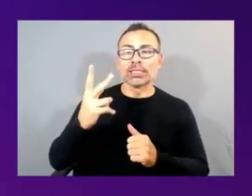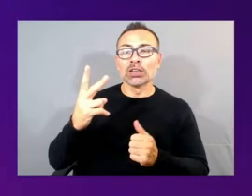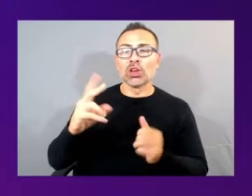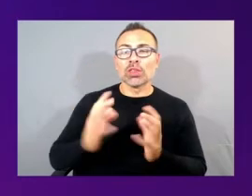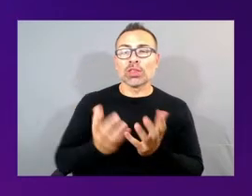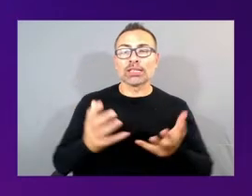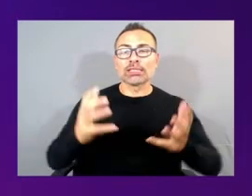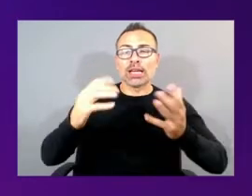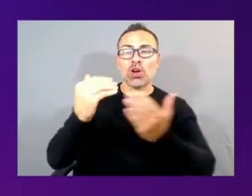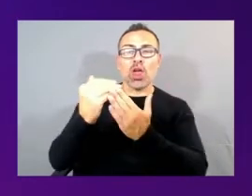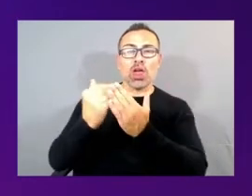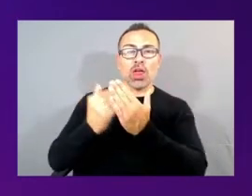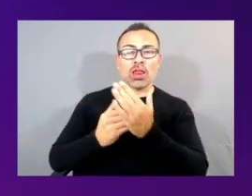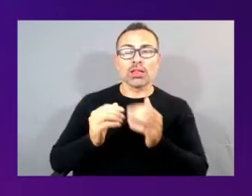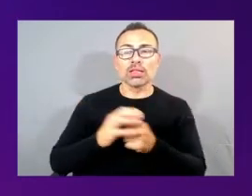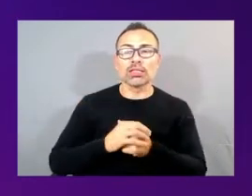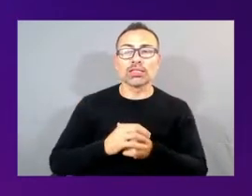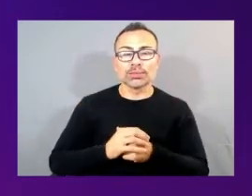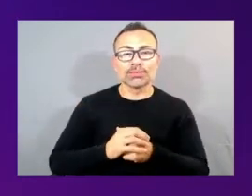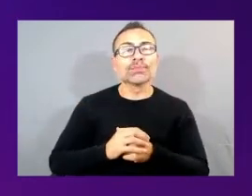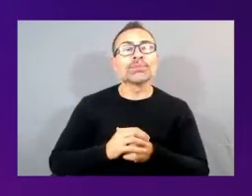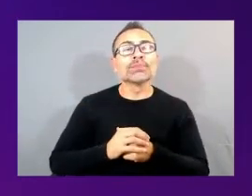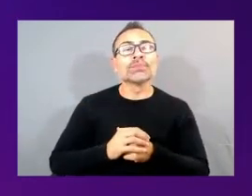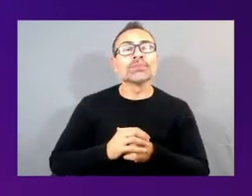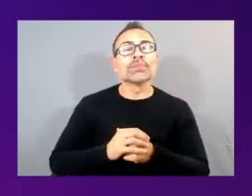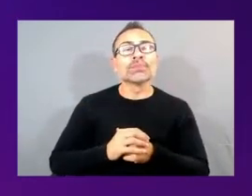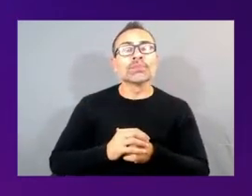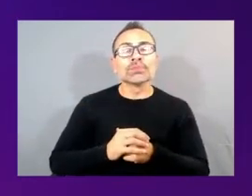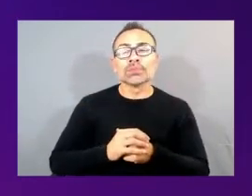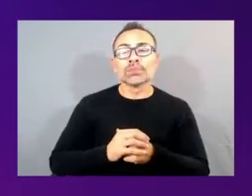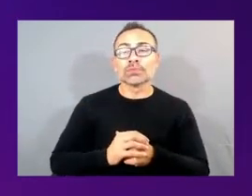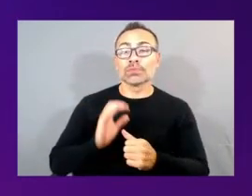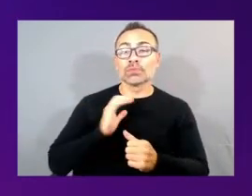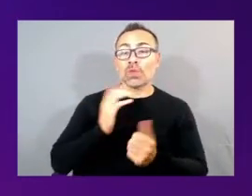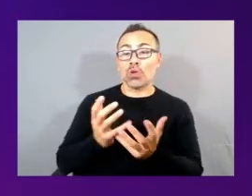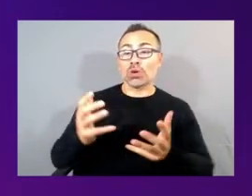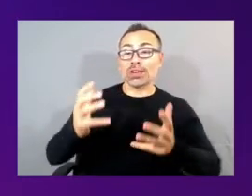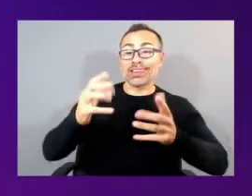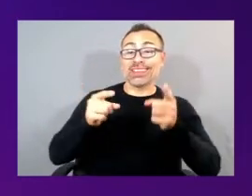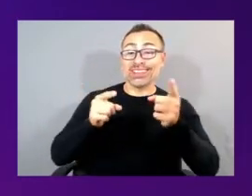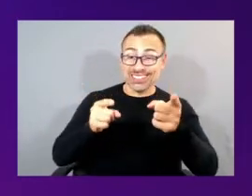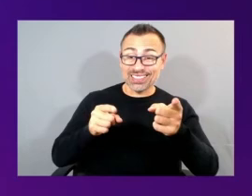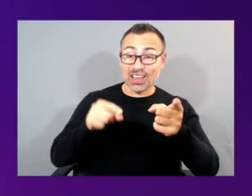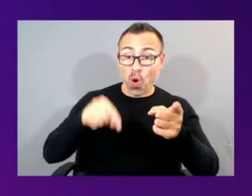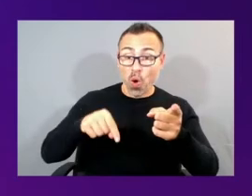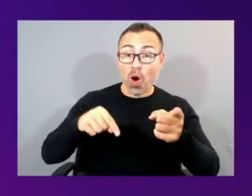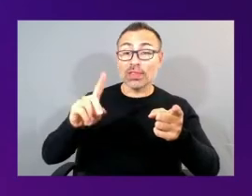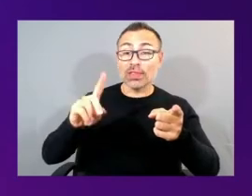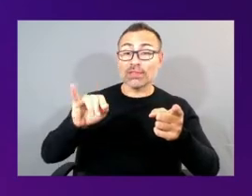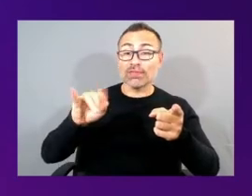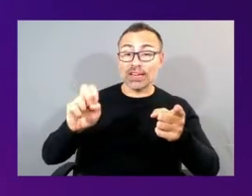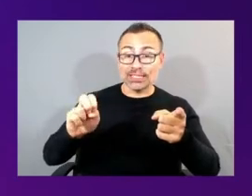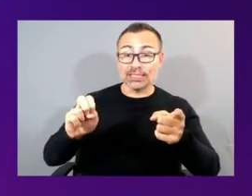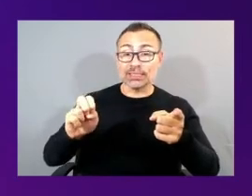And as you can see, our container is on the device, up and running. And yeah, let's head into our